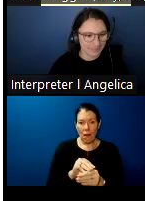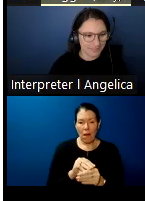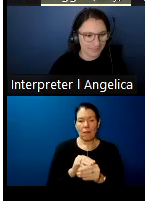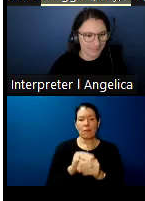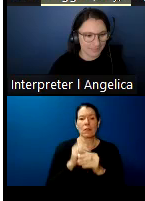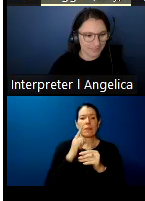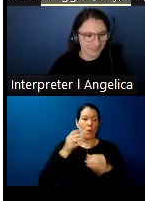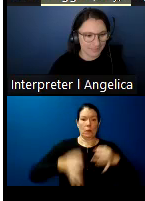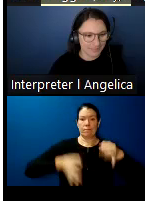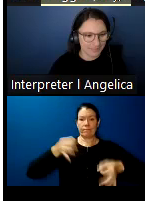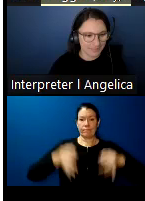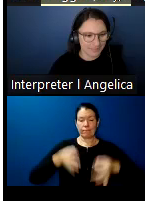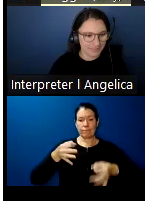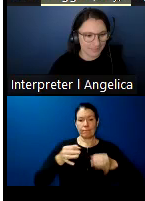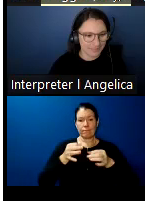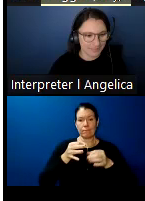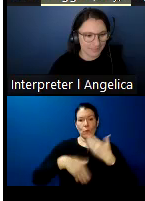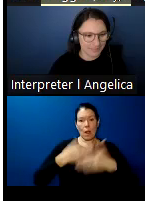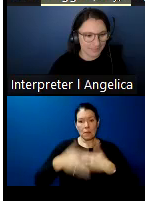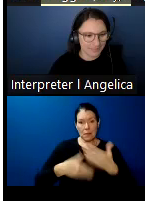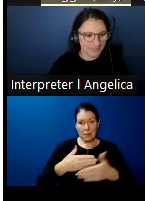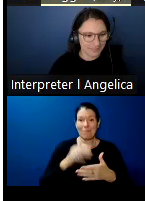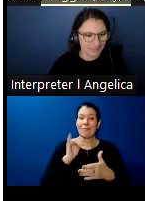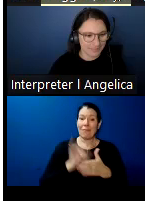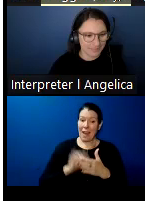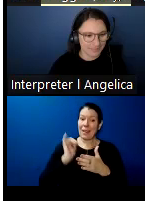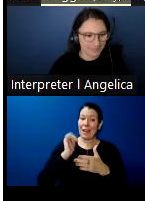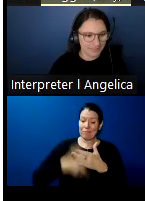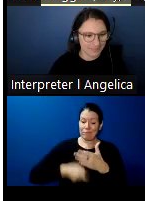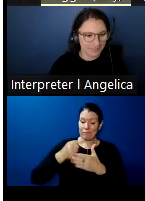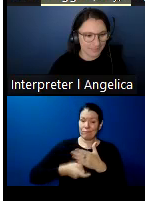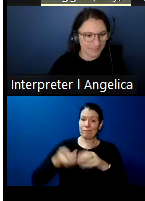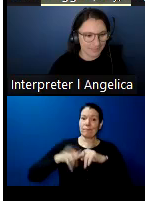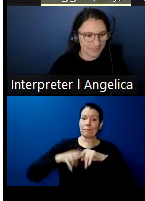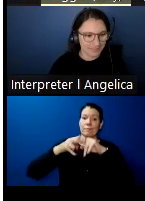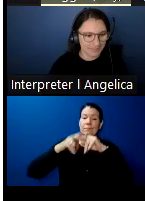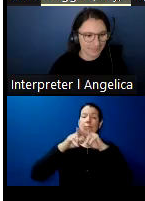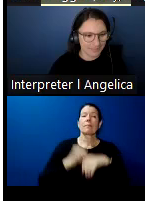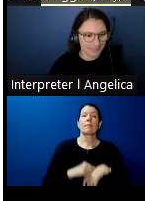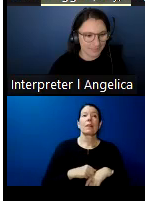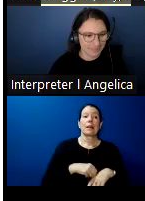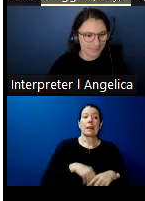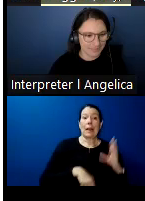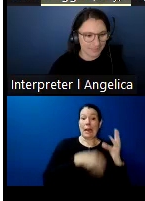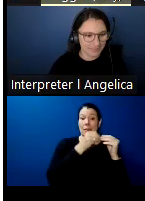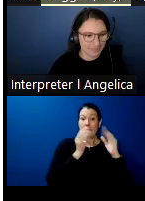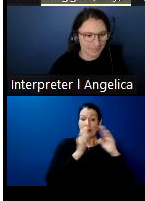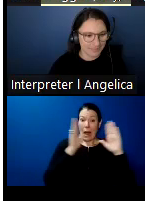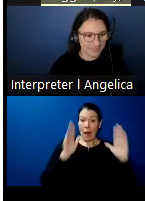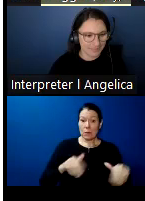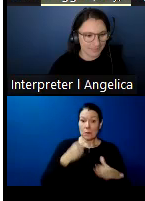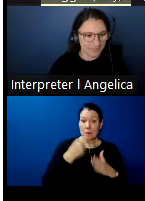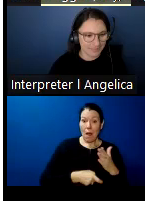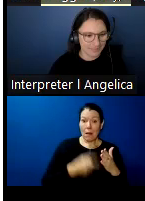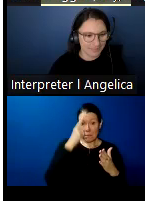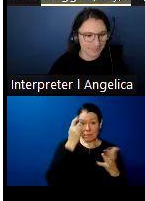a judicial process. That cost can add up. They can have additional housing costs because they want to live someplace safe that